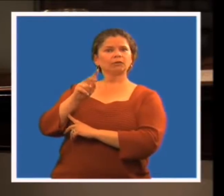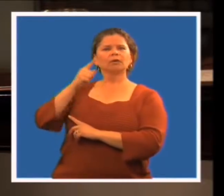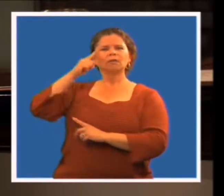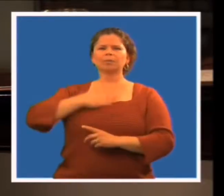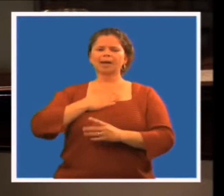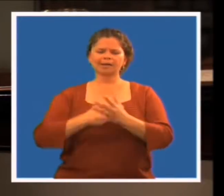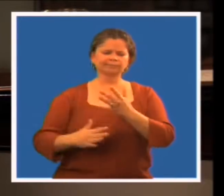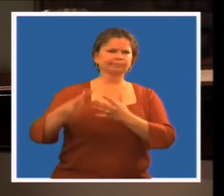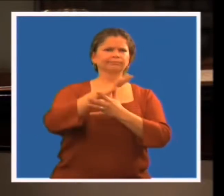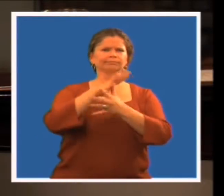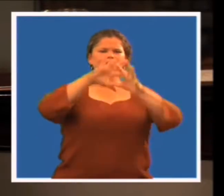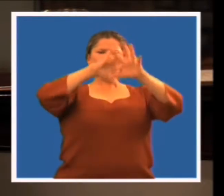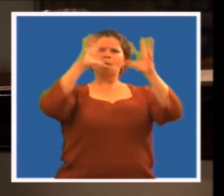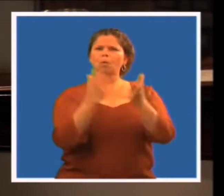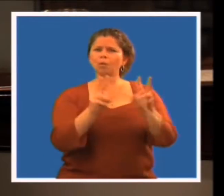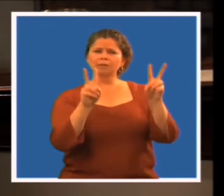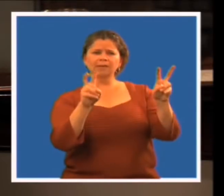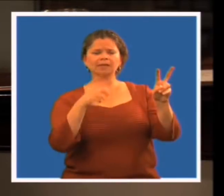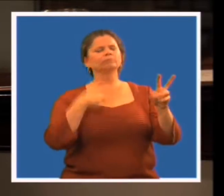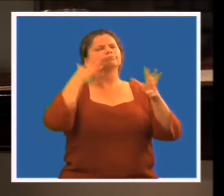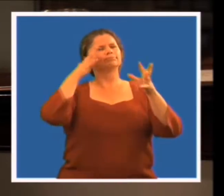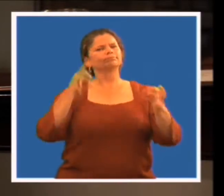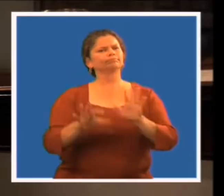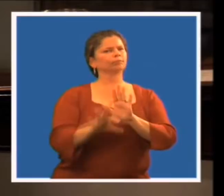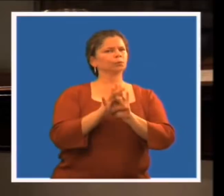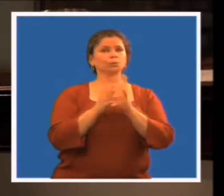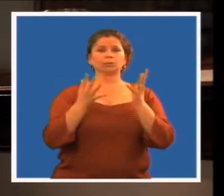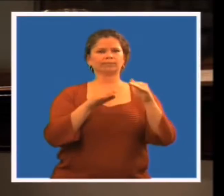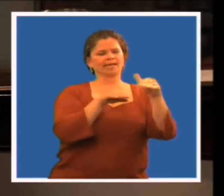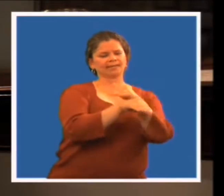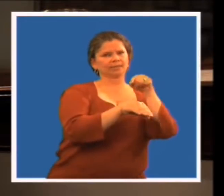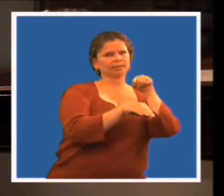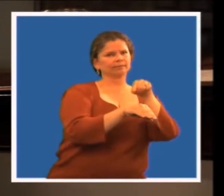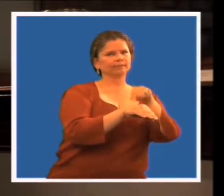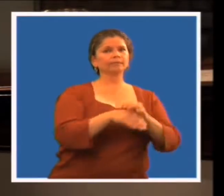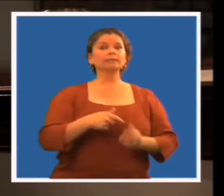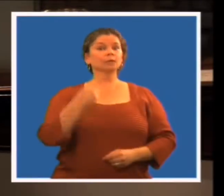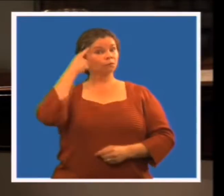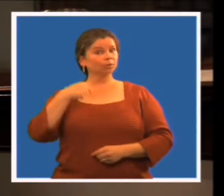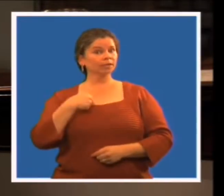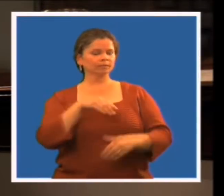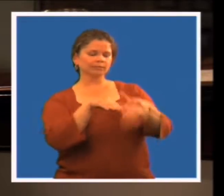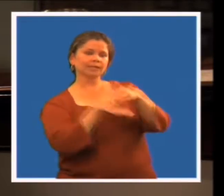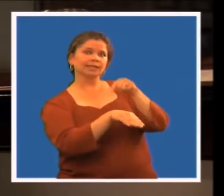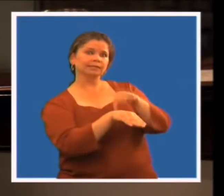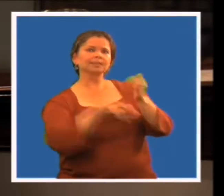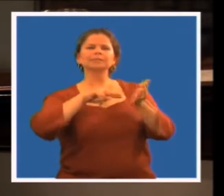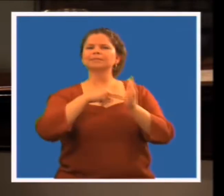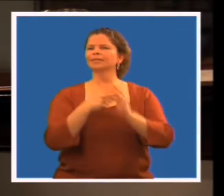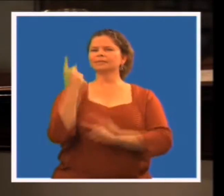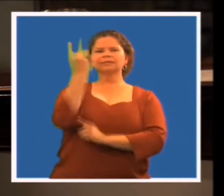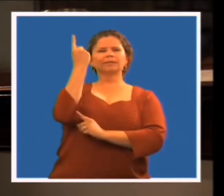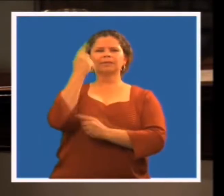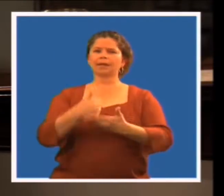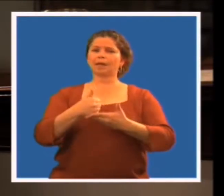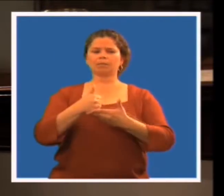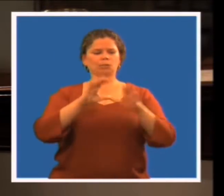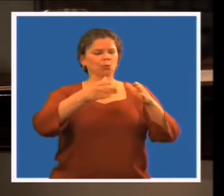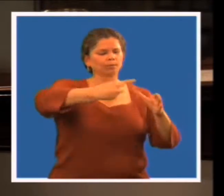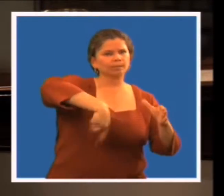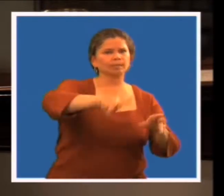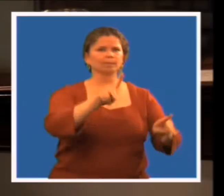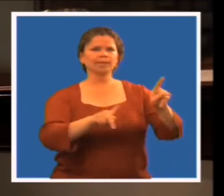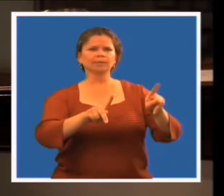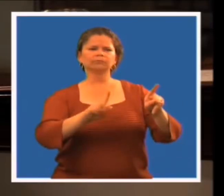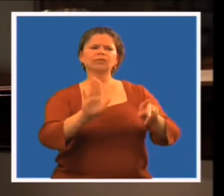installation address of September 5th, 2007, I chose accessibility as the overarching theme of my